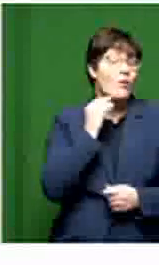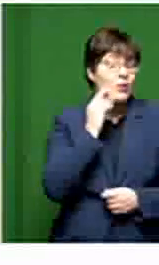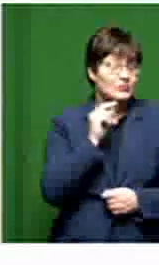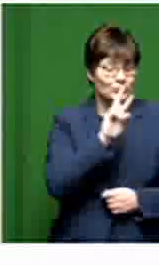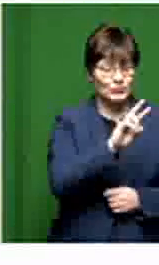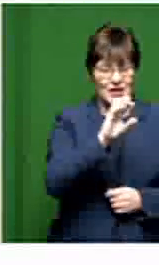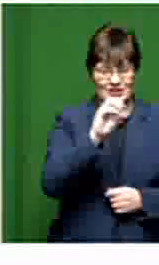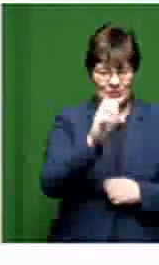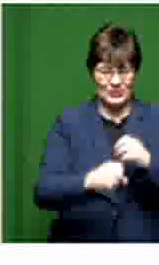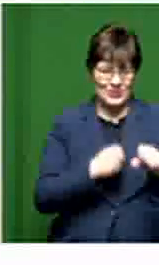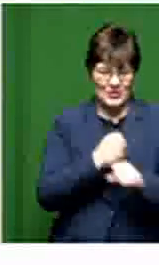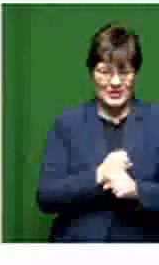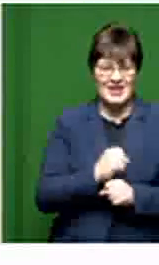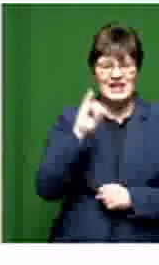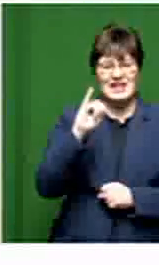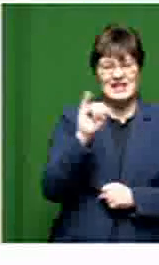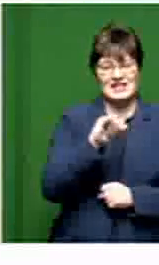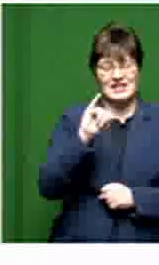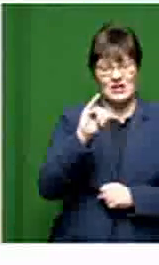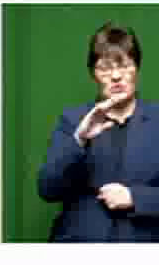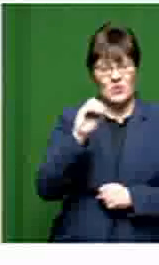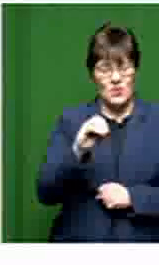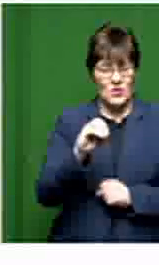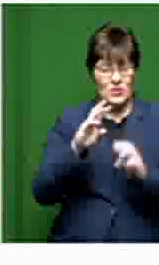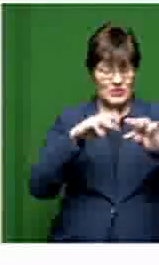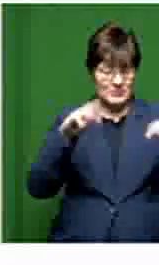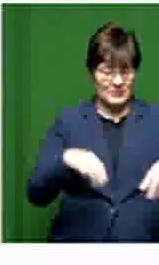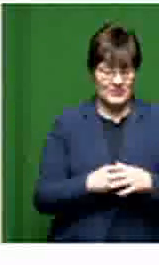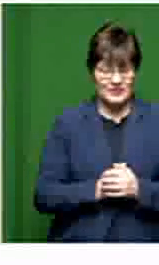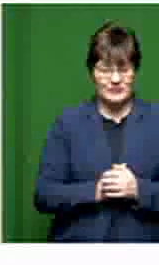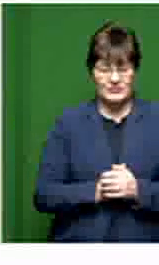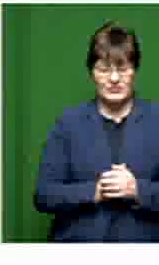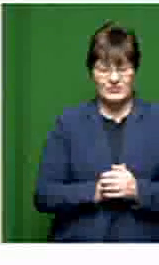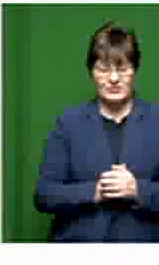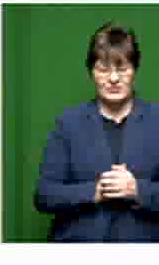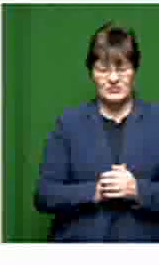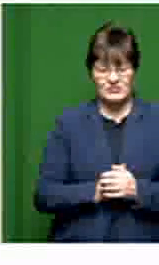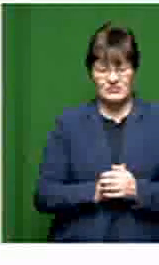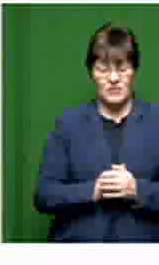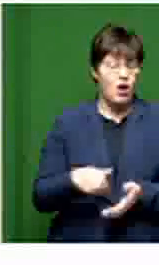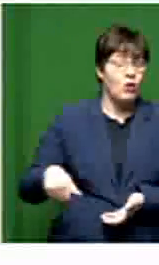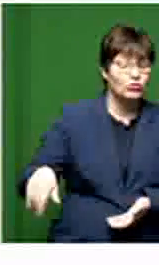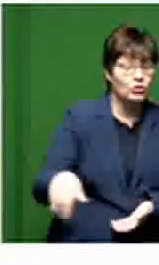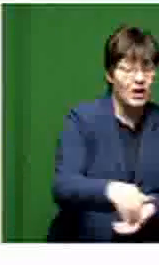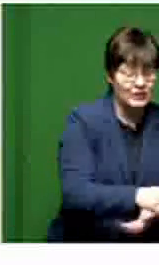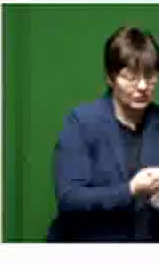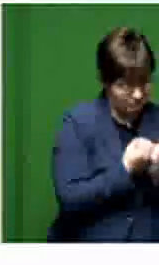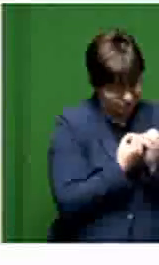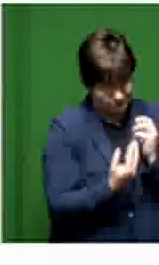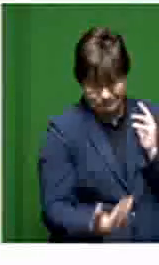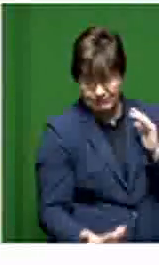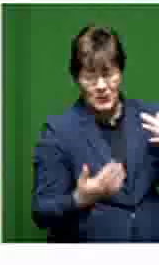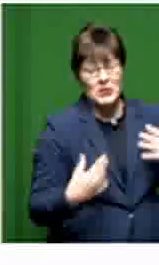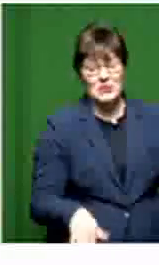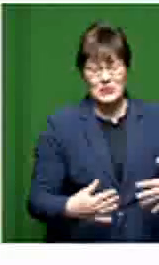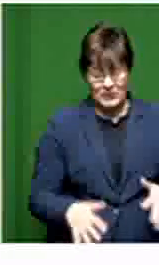years of the Iziko Museums. We have very rich collections, and we play quite an